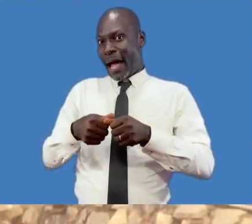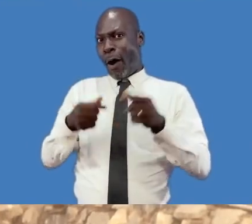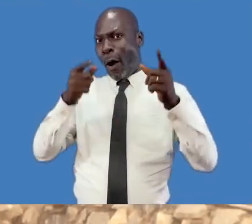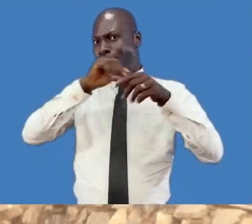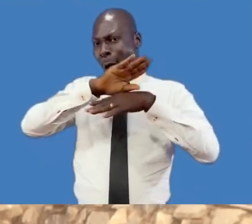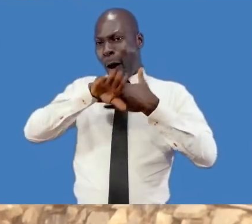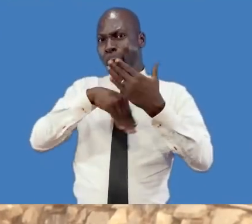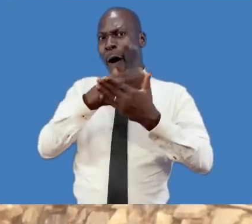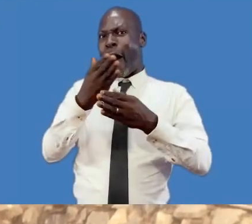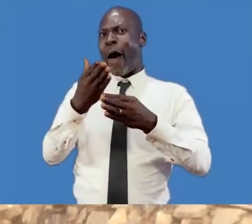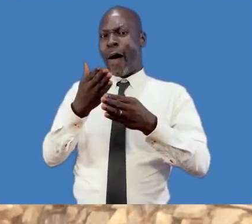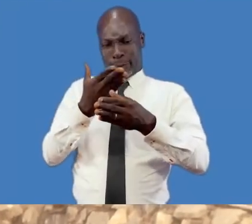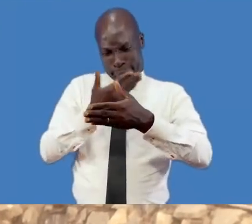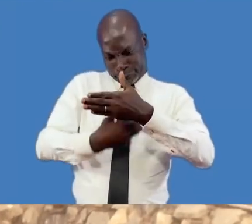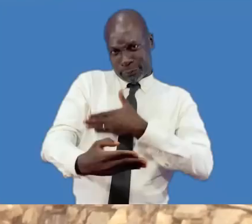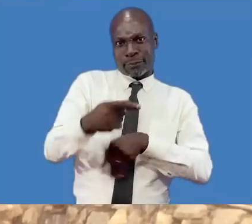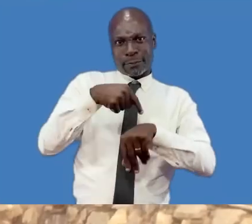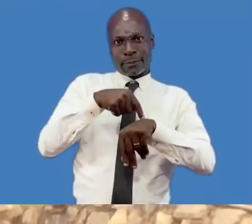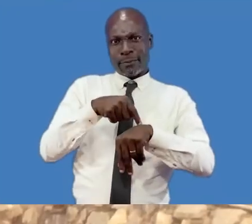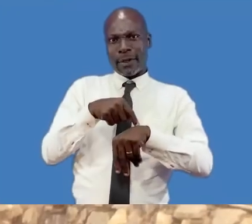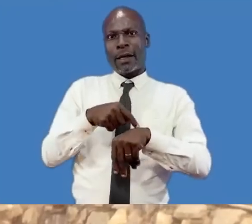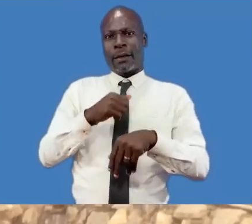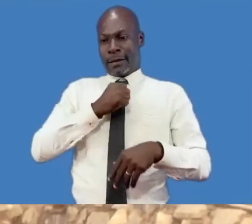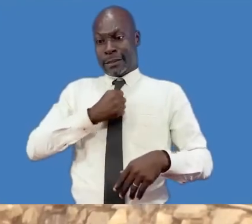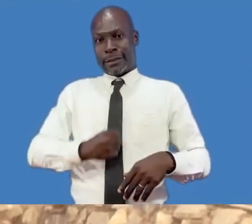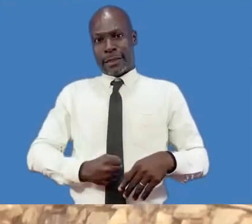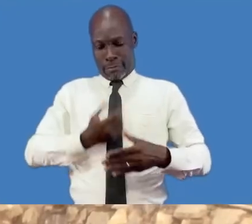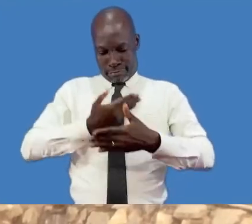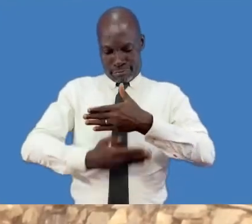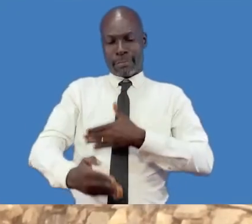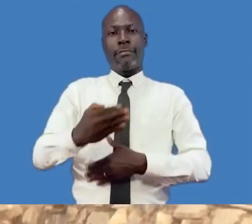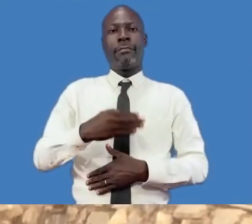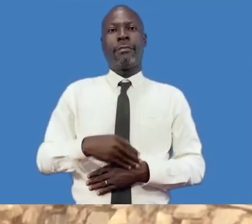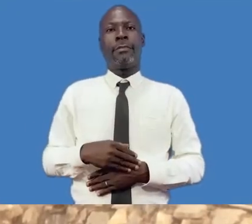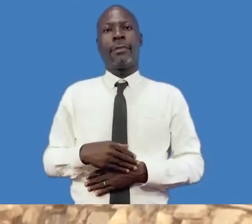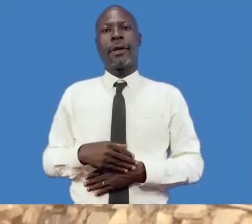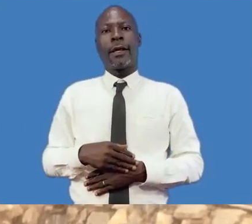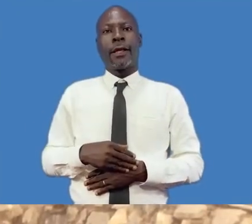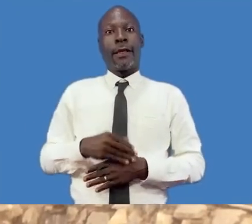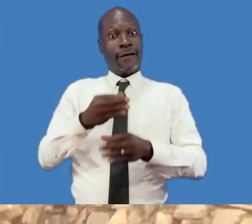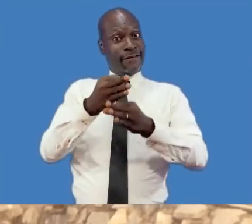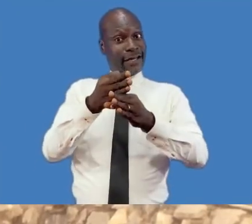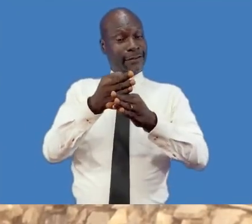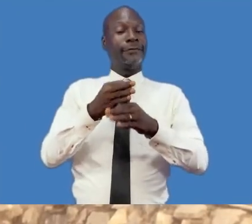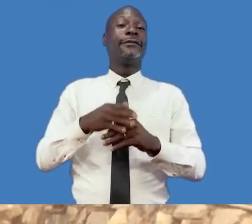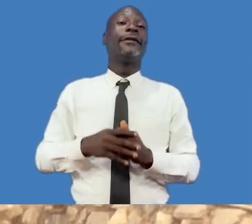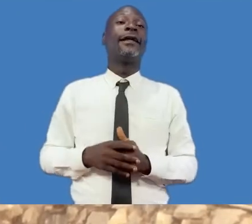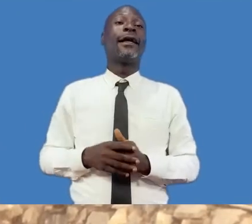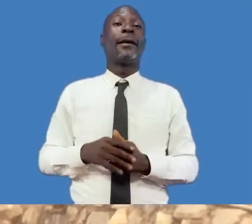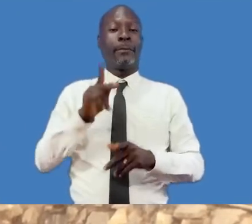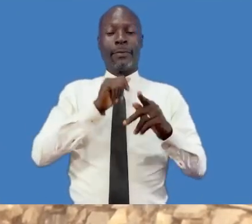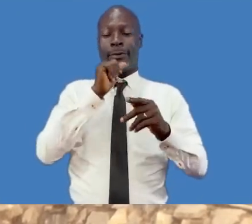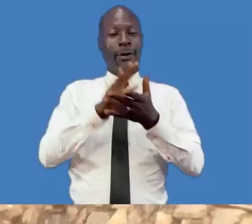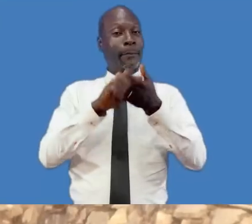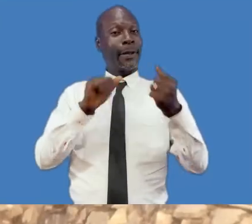no ewo na wo mo no sara etume woy ema ne yeye now that is faith wa mo anyi nie